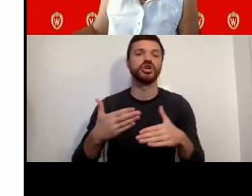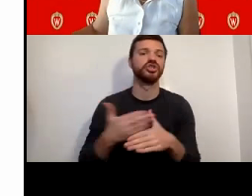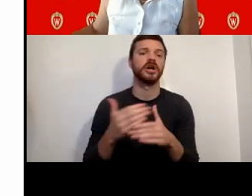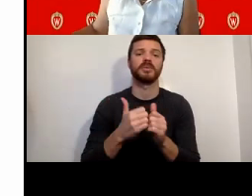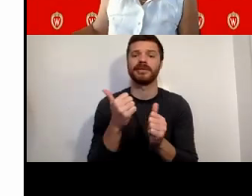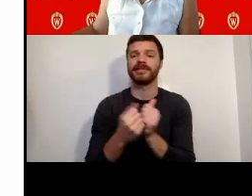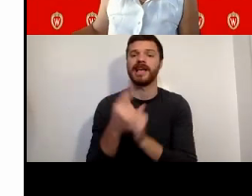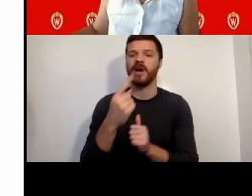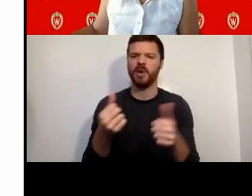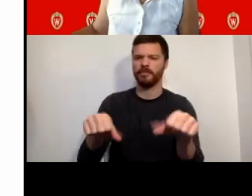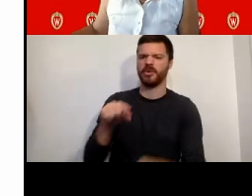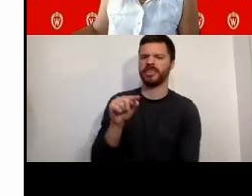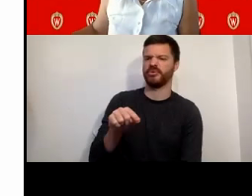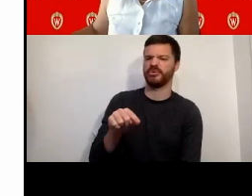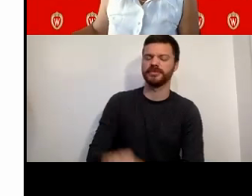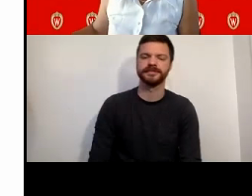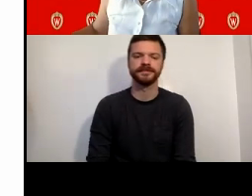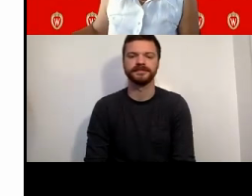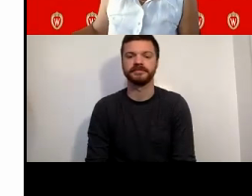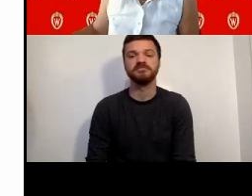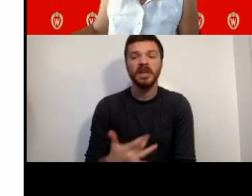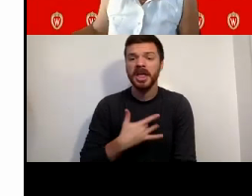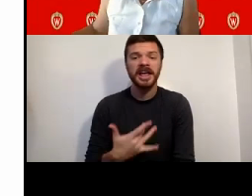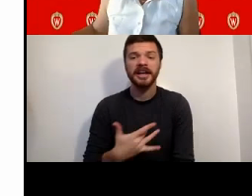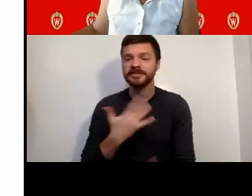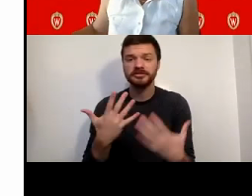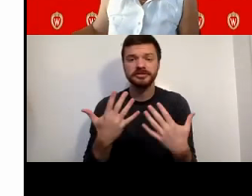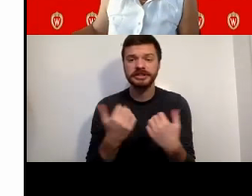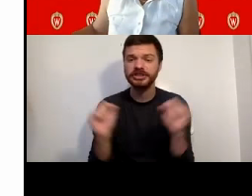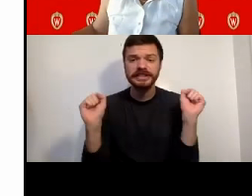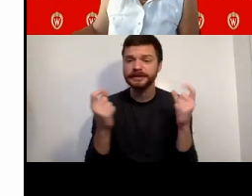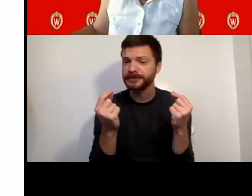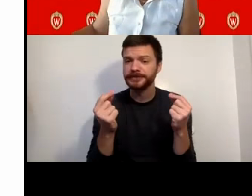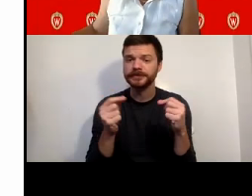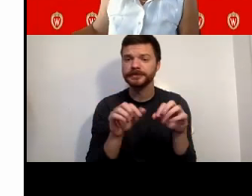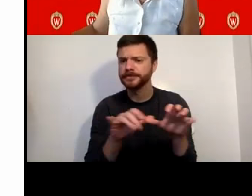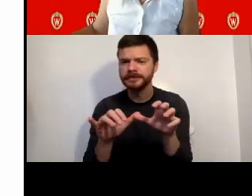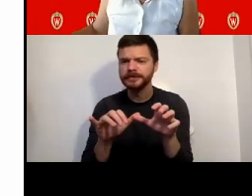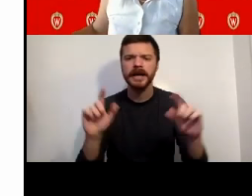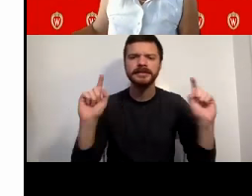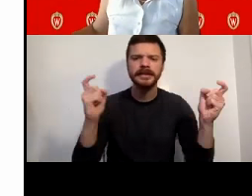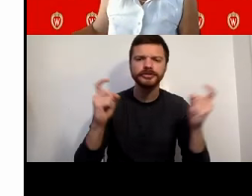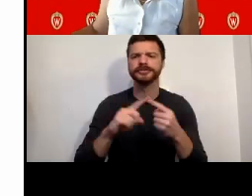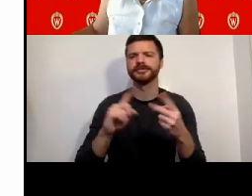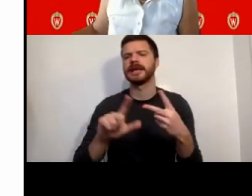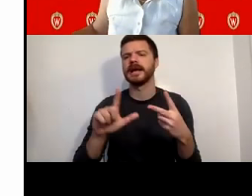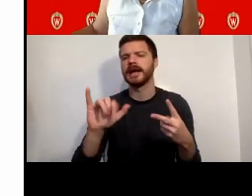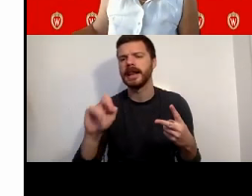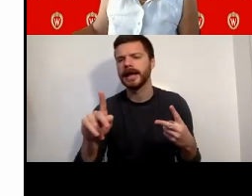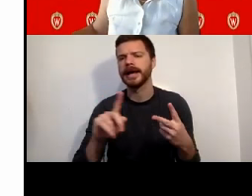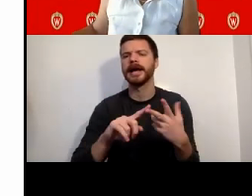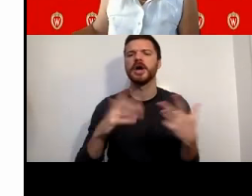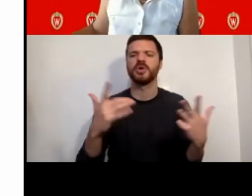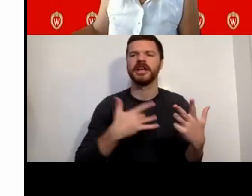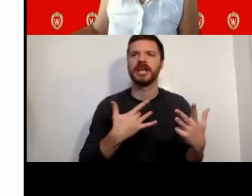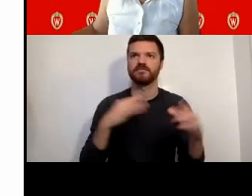is posted there. So feel free throughout the day to paste the links to any citations as you see pertinent as the day